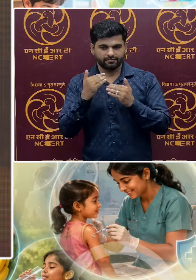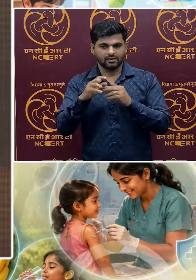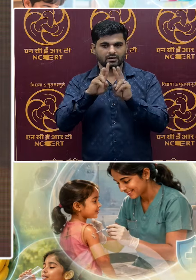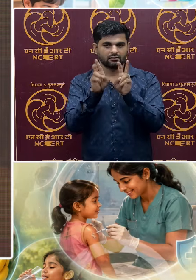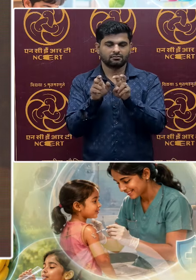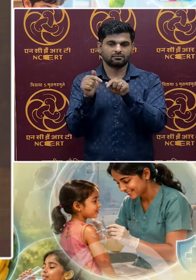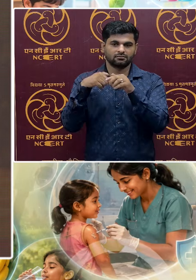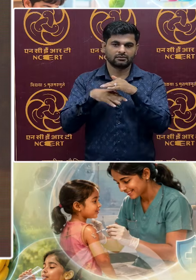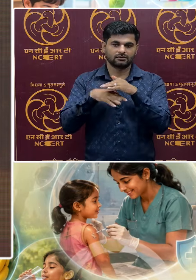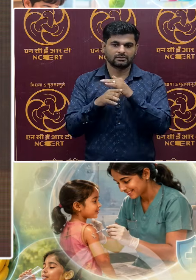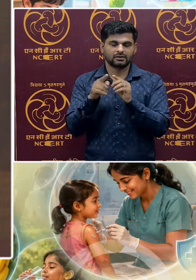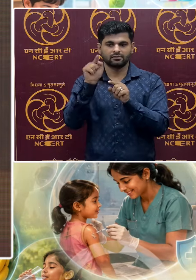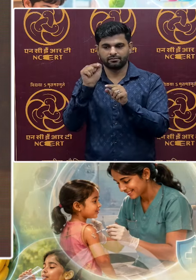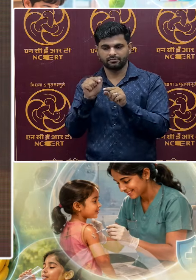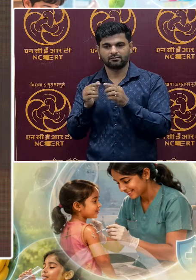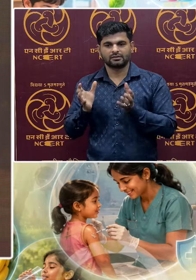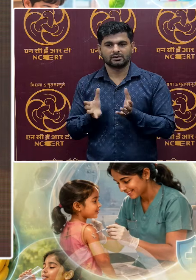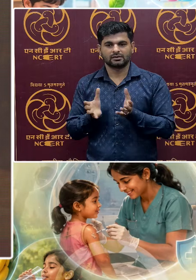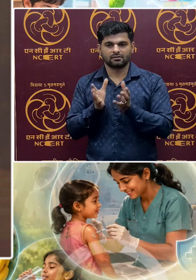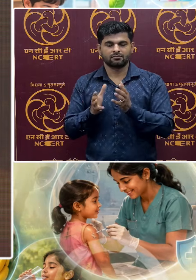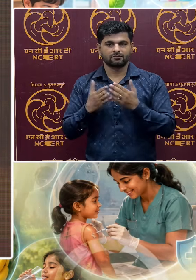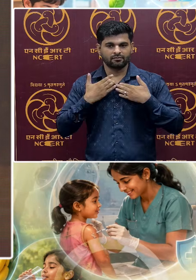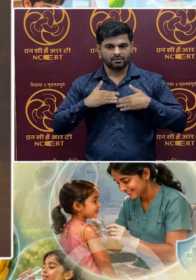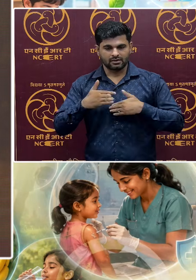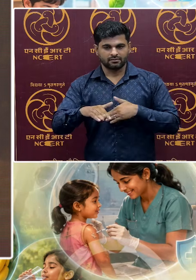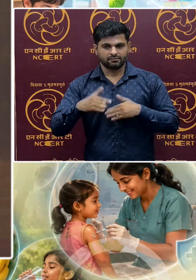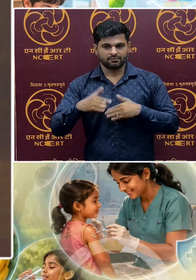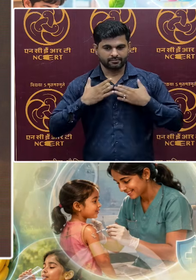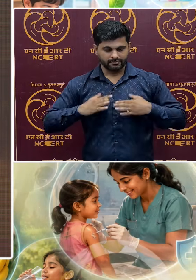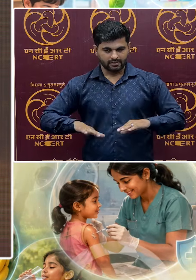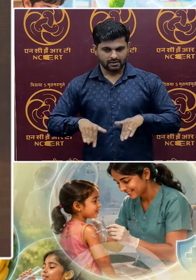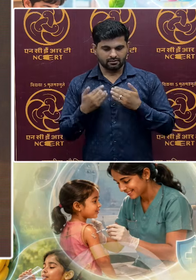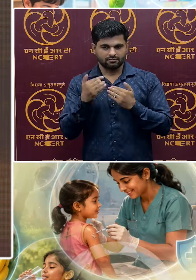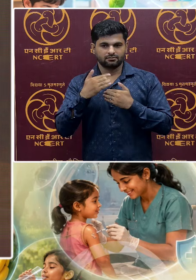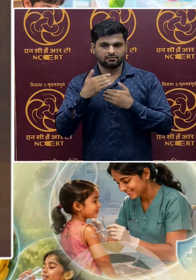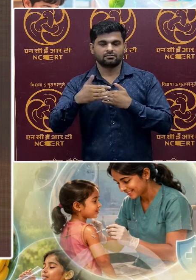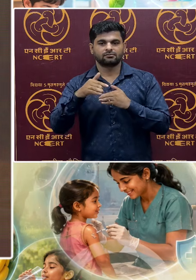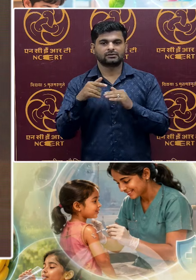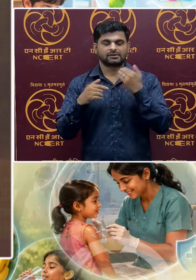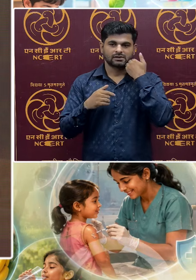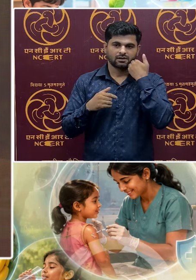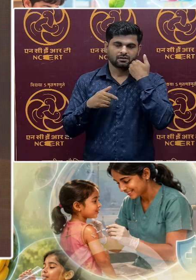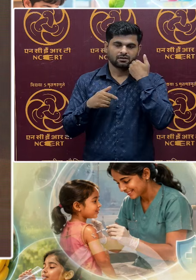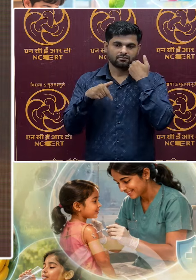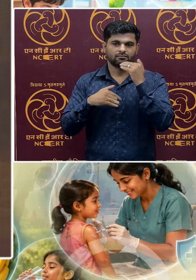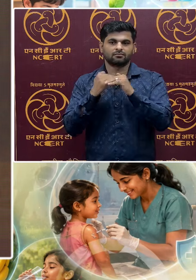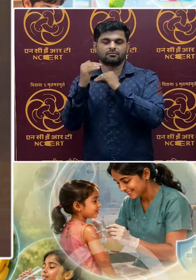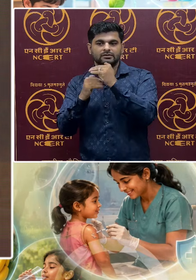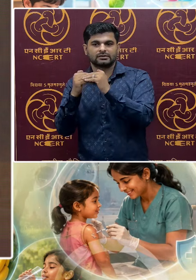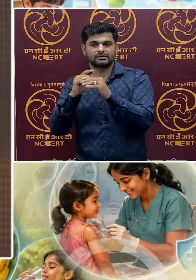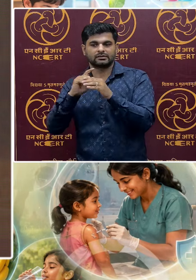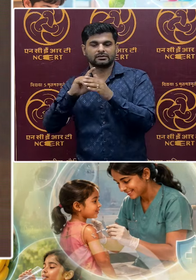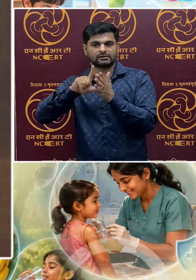comes under the theme promoting healthy lives, preventing deficiencies, diseases and developmental